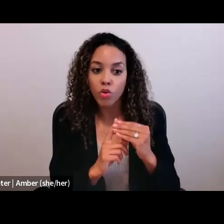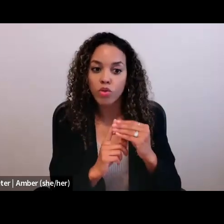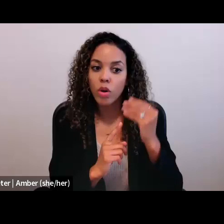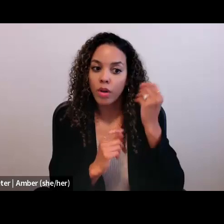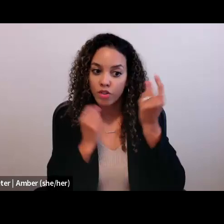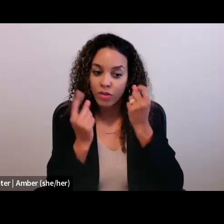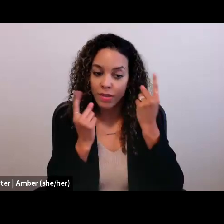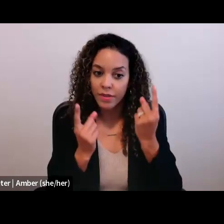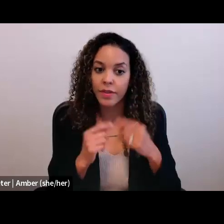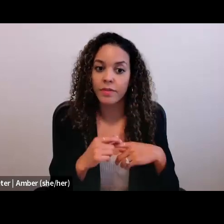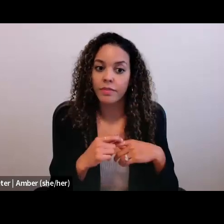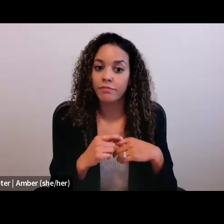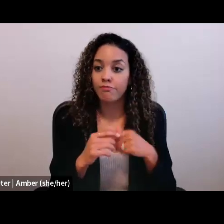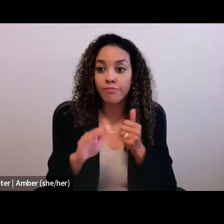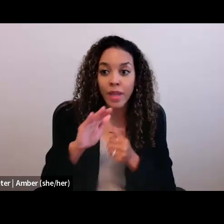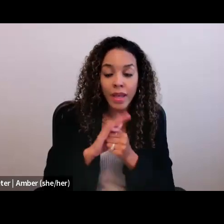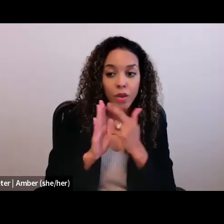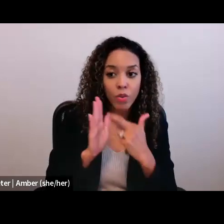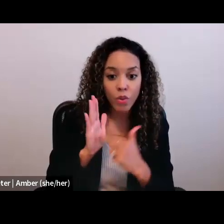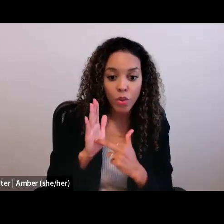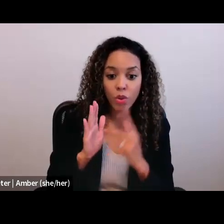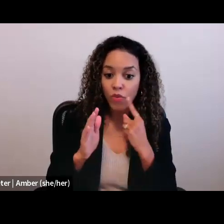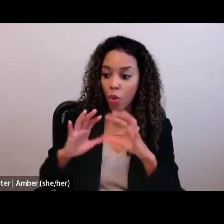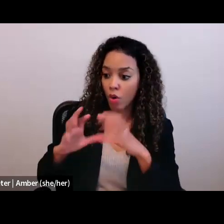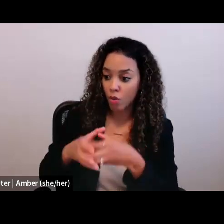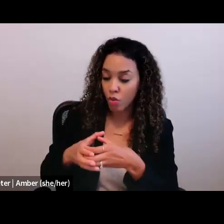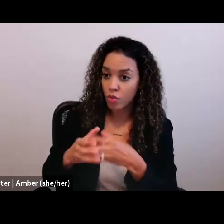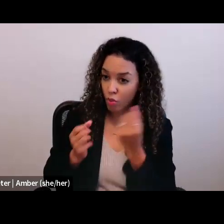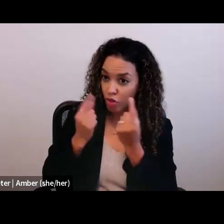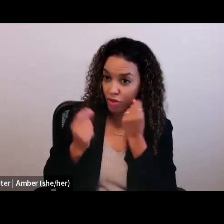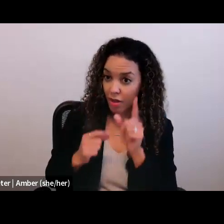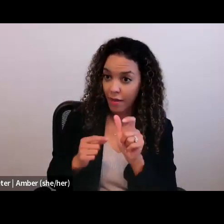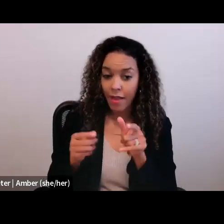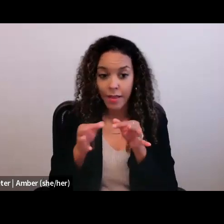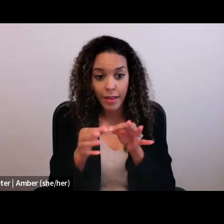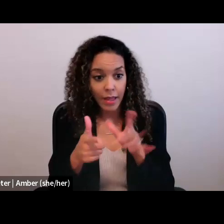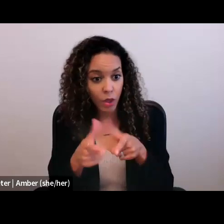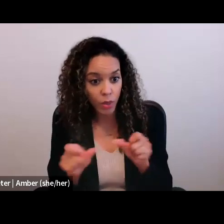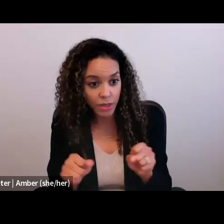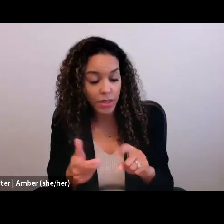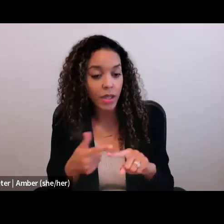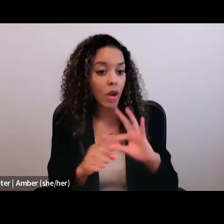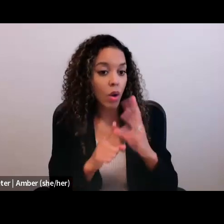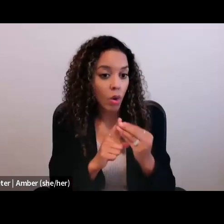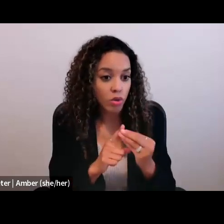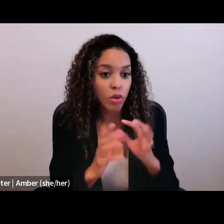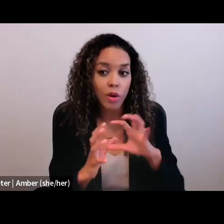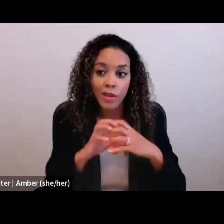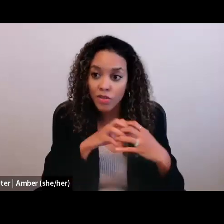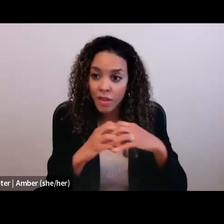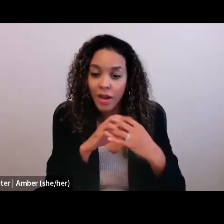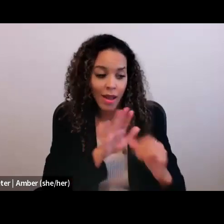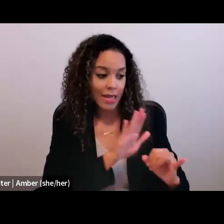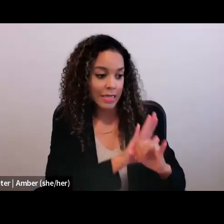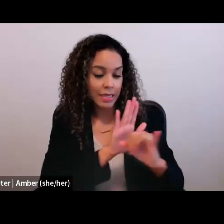have knowledge of the hidden rules of the populations that we're working with, whether it be linguistic, whether it be cultural, whether it be an intersectionality of